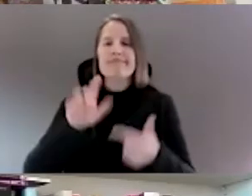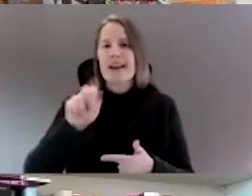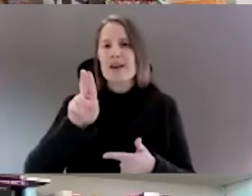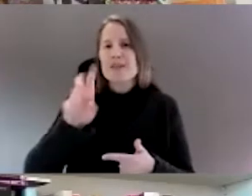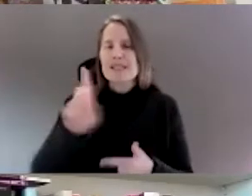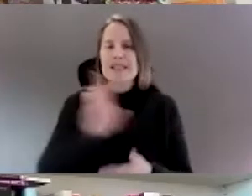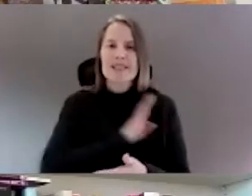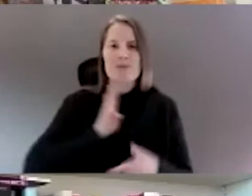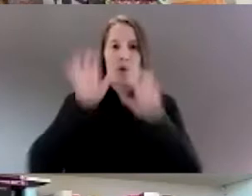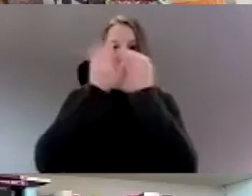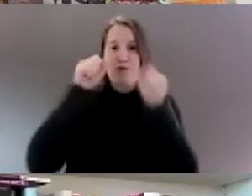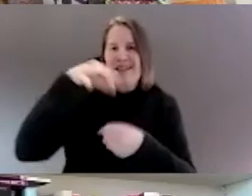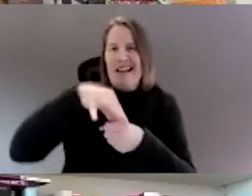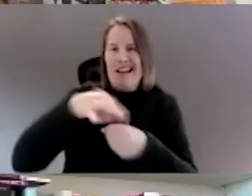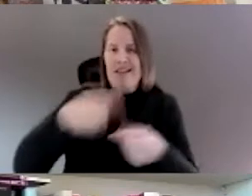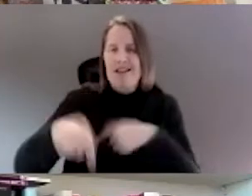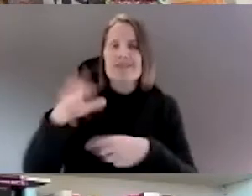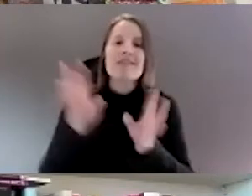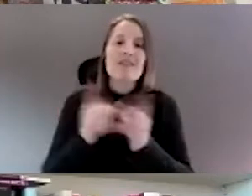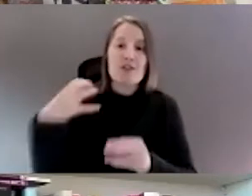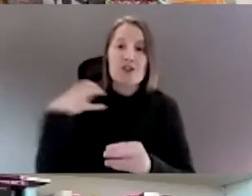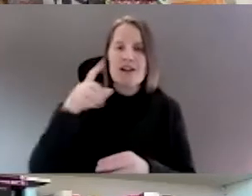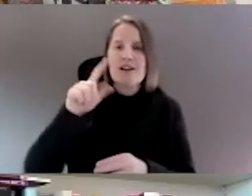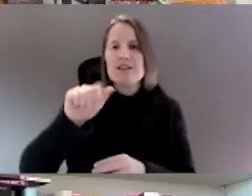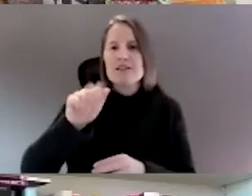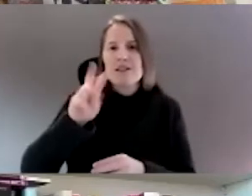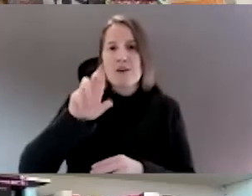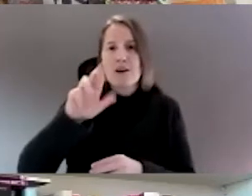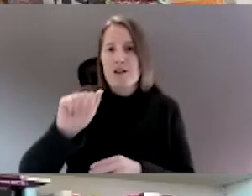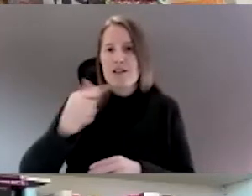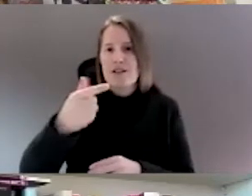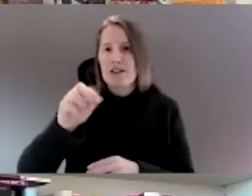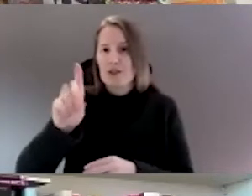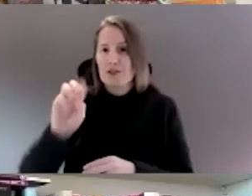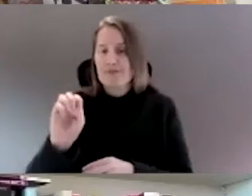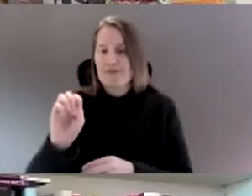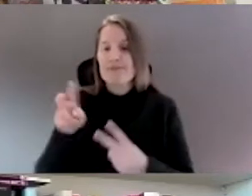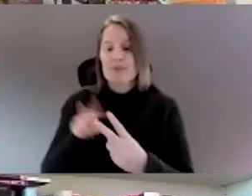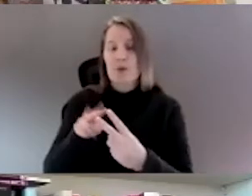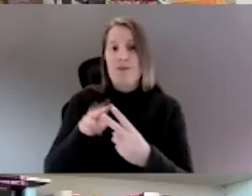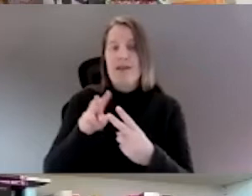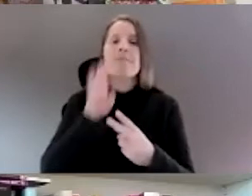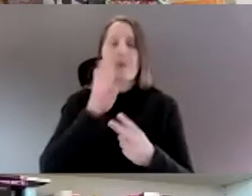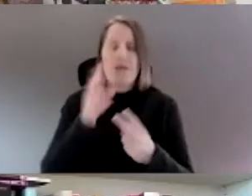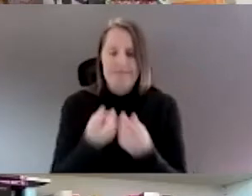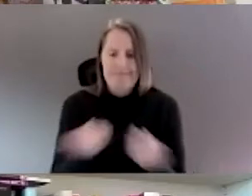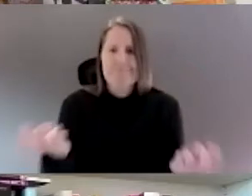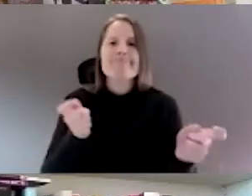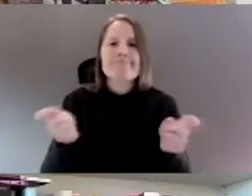Conference Chair, Tawara Good. The two of them will then moderate panelists of incredible disability